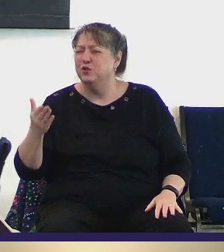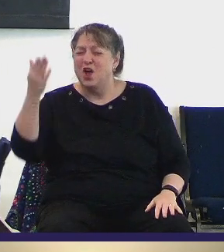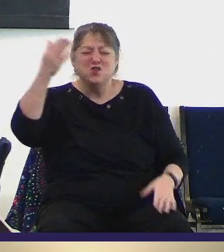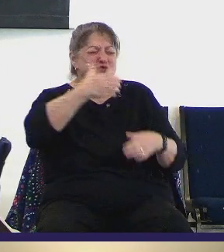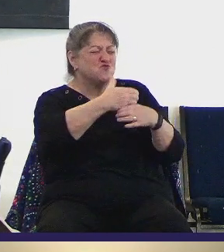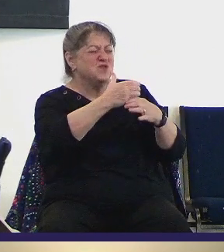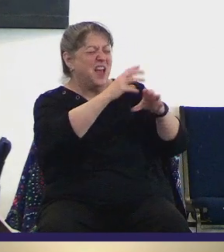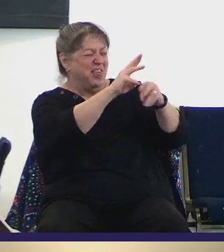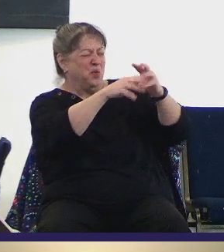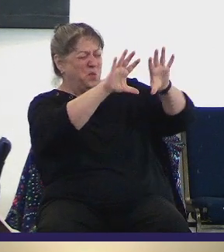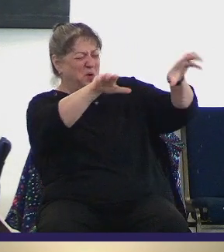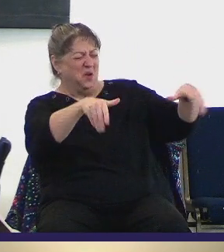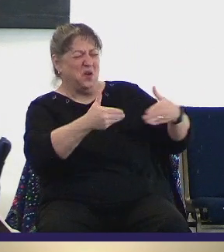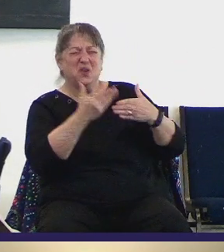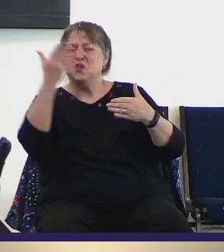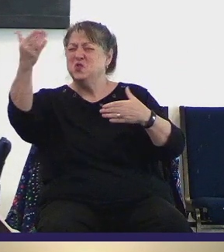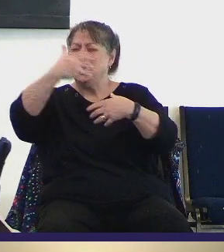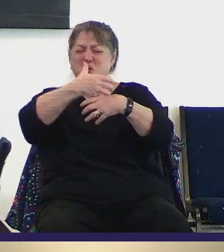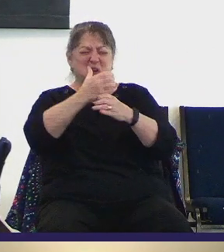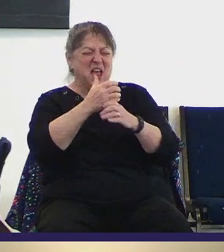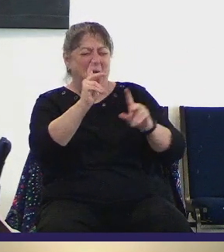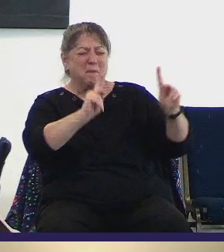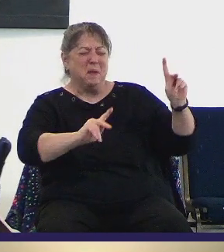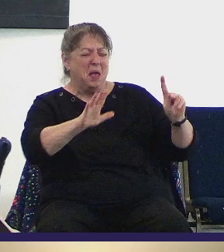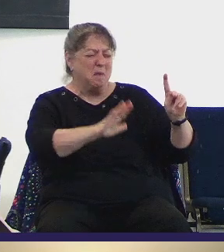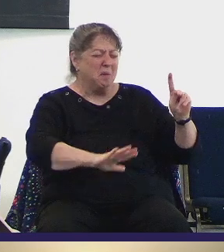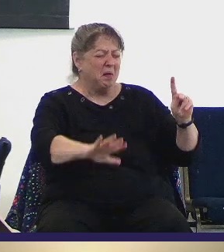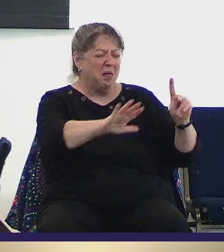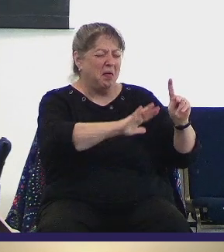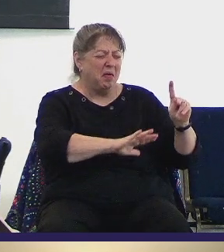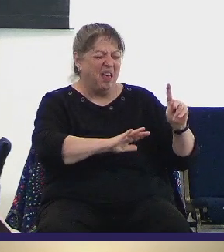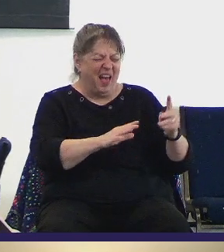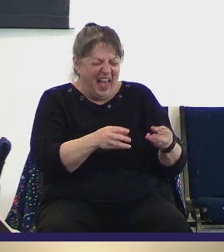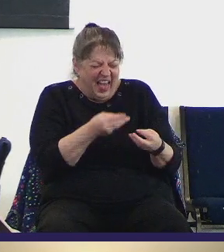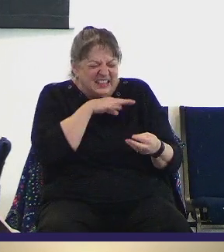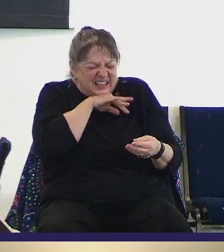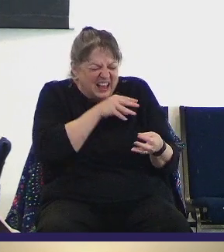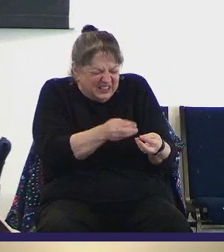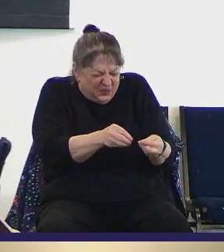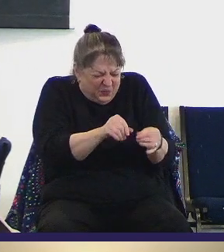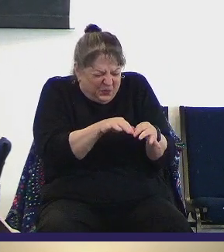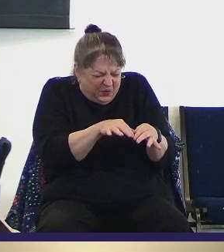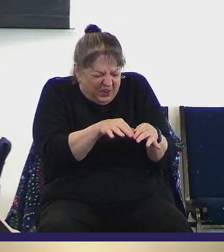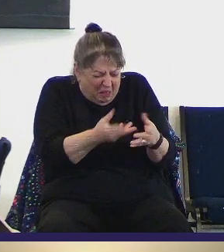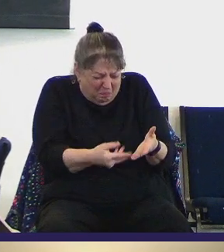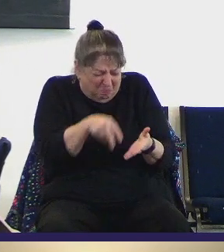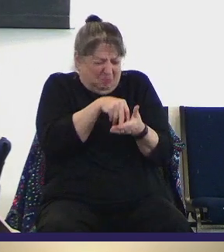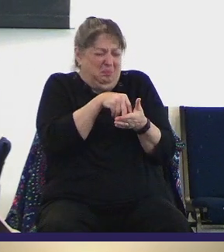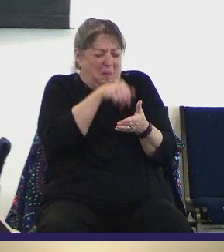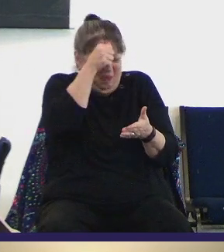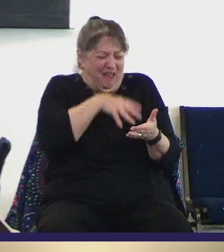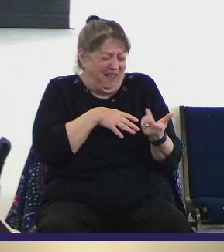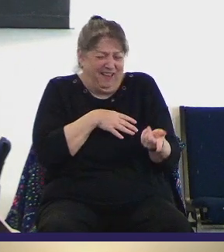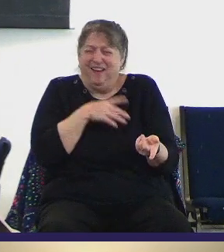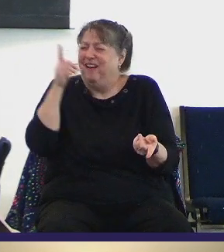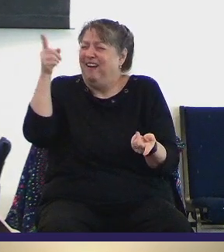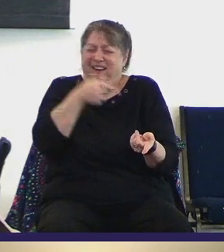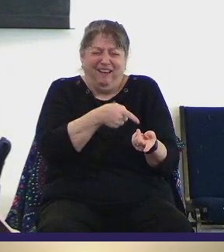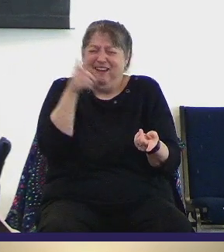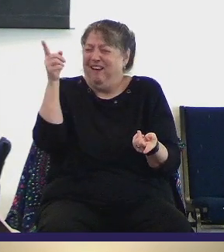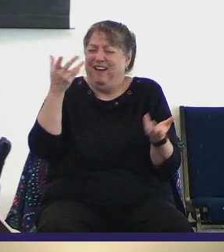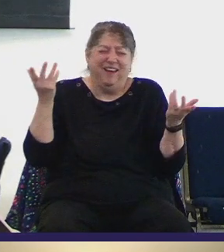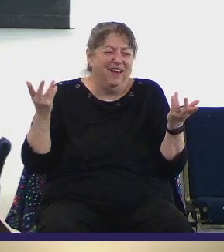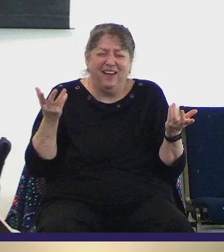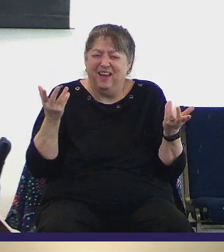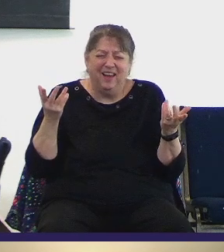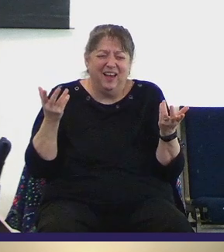the dust of the ground. There's nothing, absolutely nothing impossible for you. So, God, when we pray these things, though they seem impossible for us, how